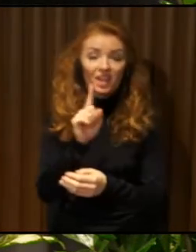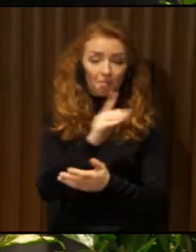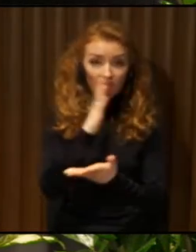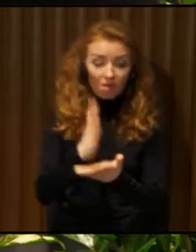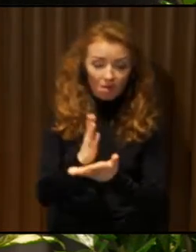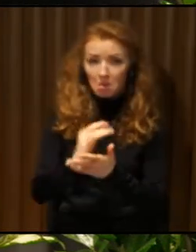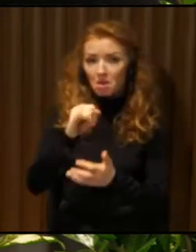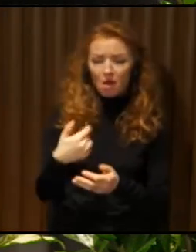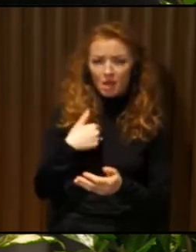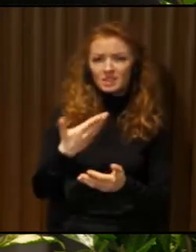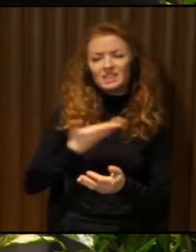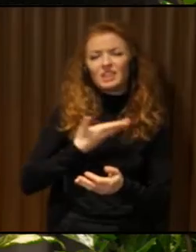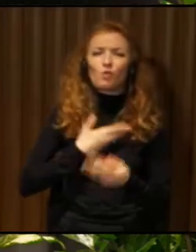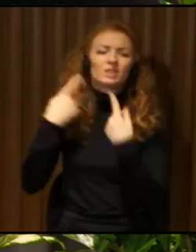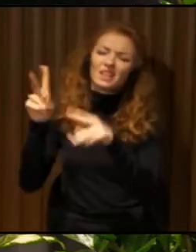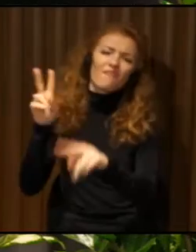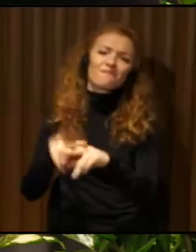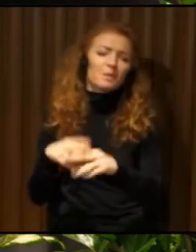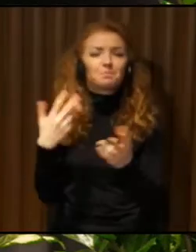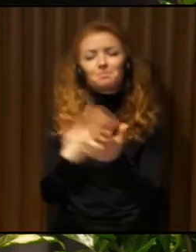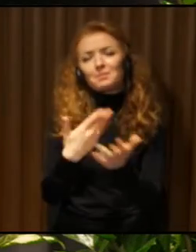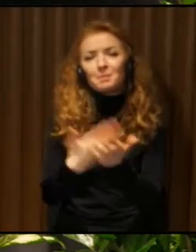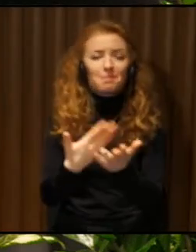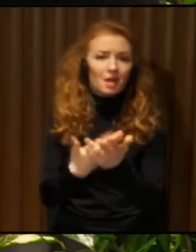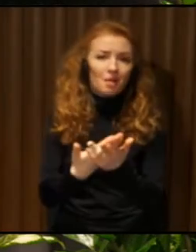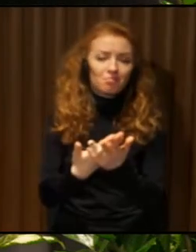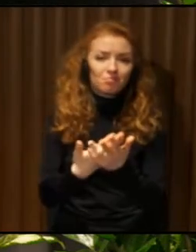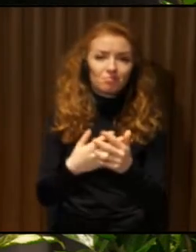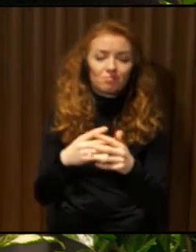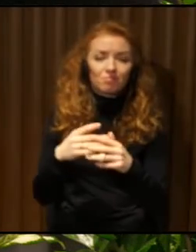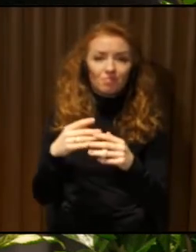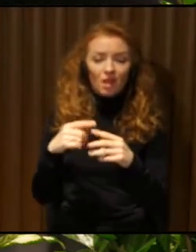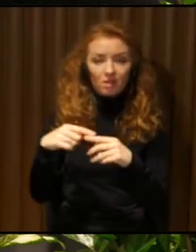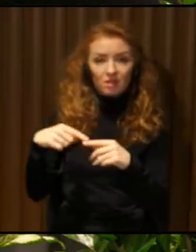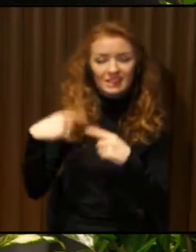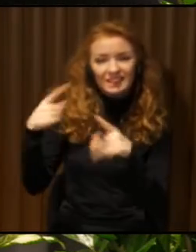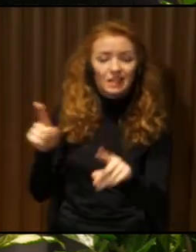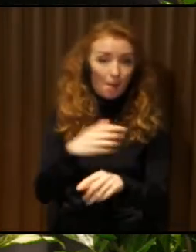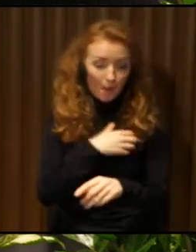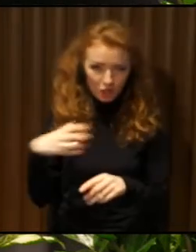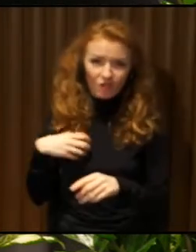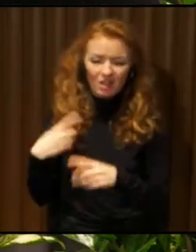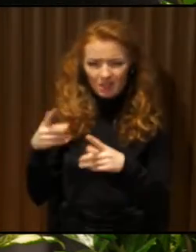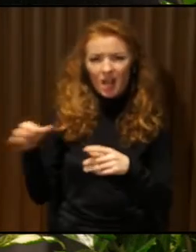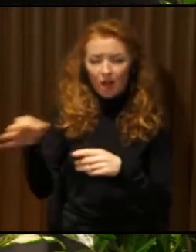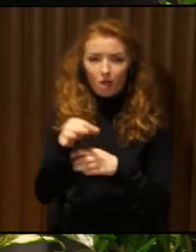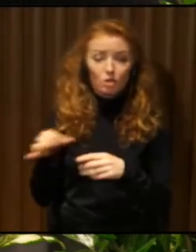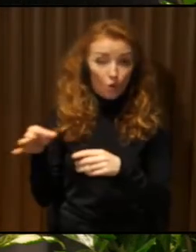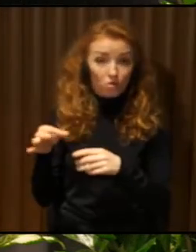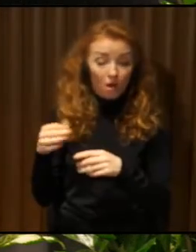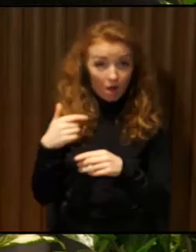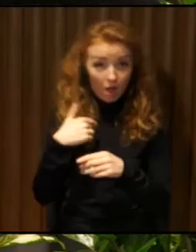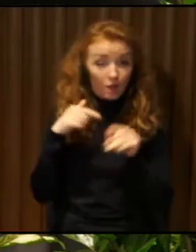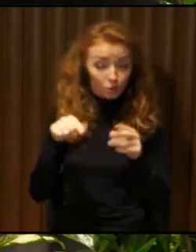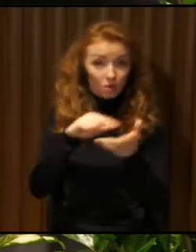community, just a municipality next doors. So I'm asking this because in Latvia, it is